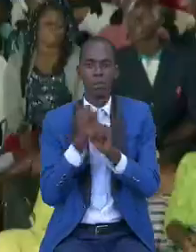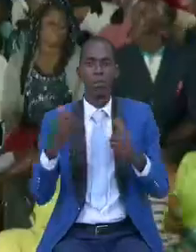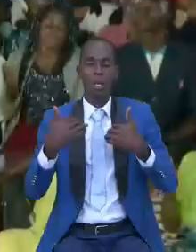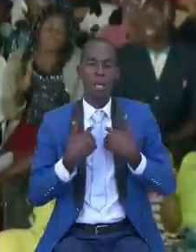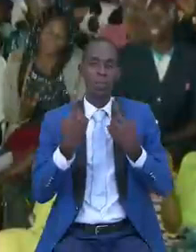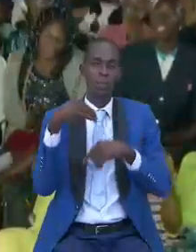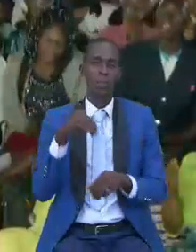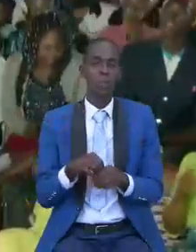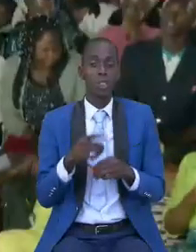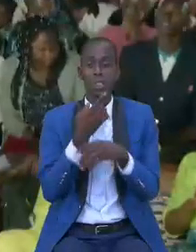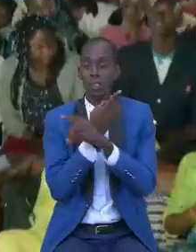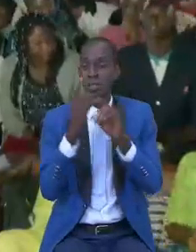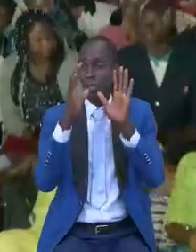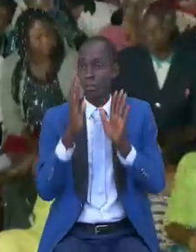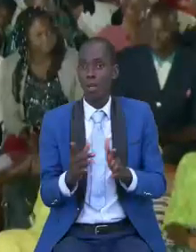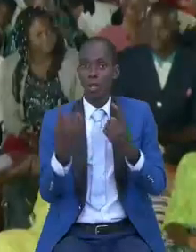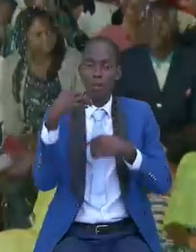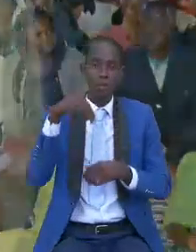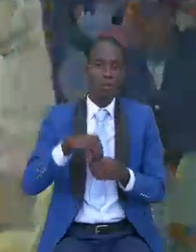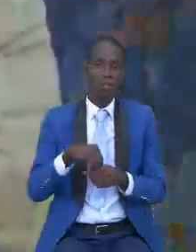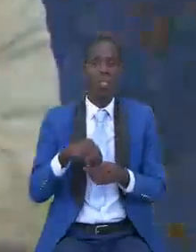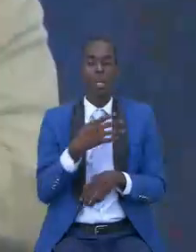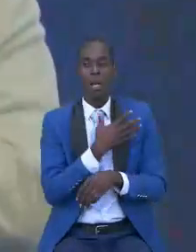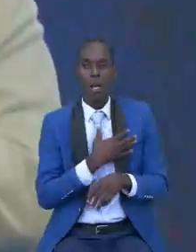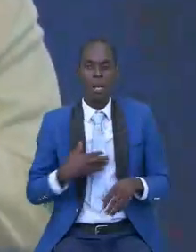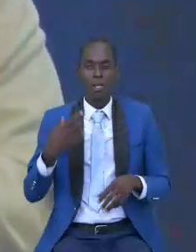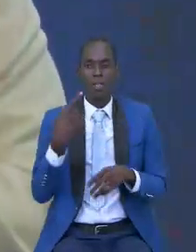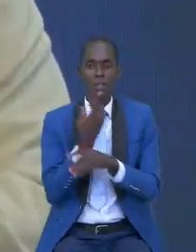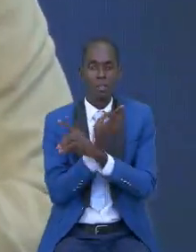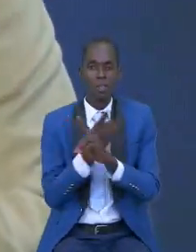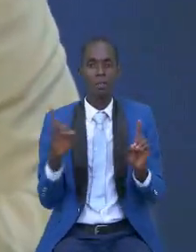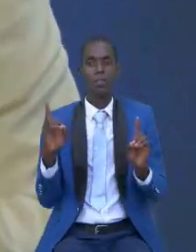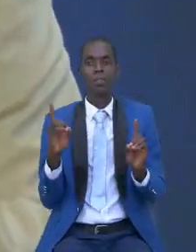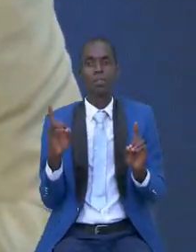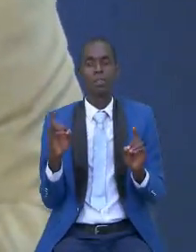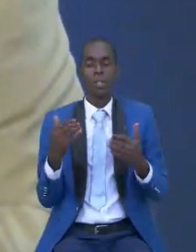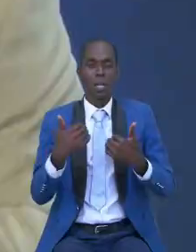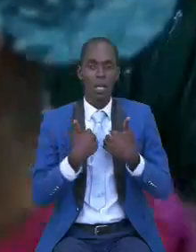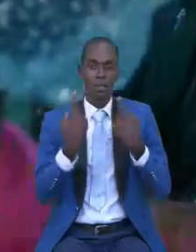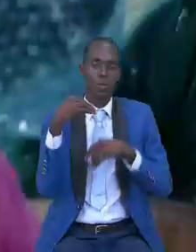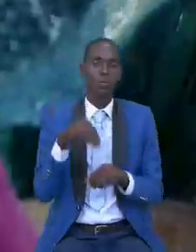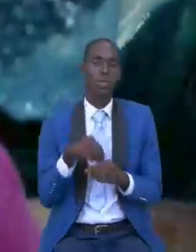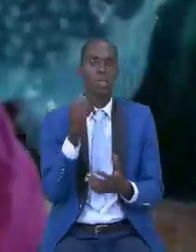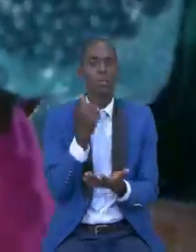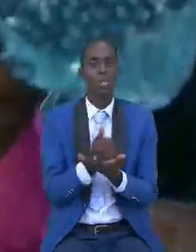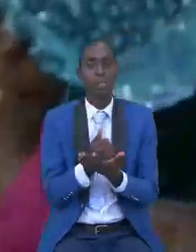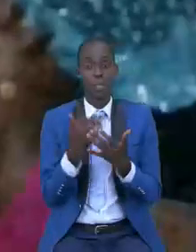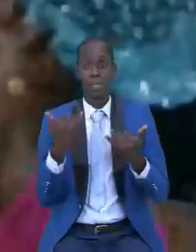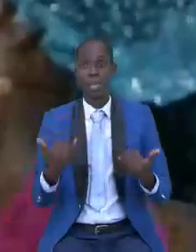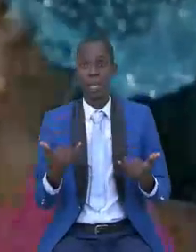in. Deliverer comes in, and deliverance has come in.